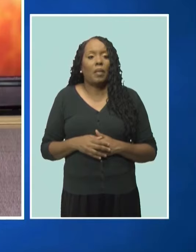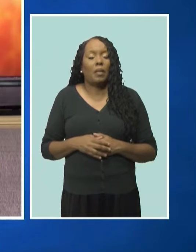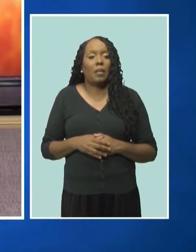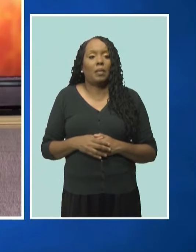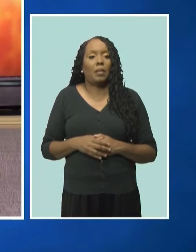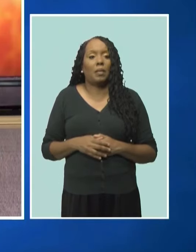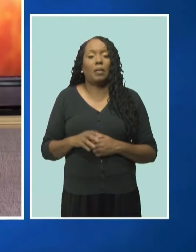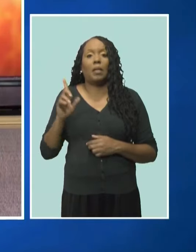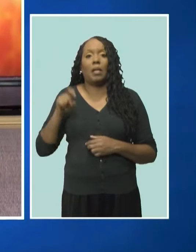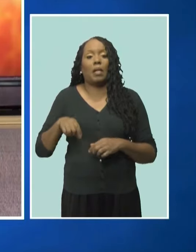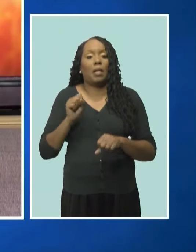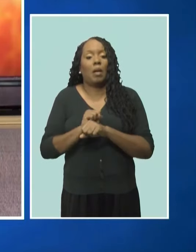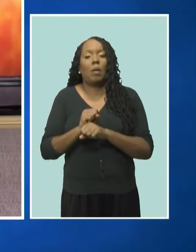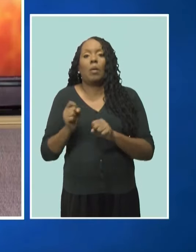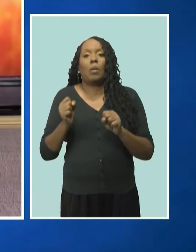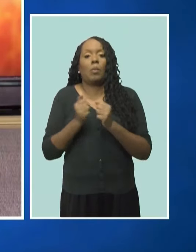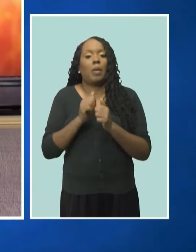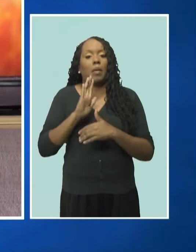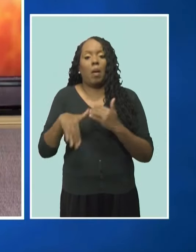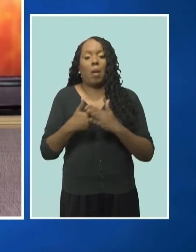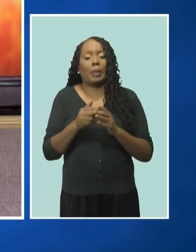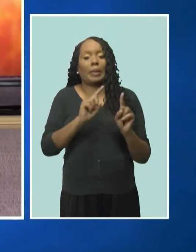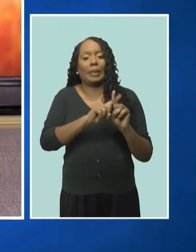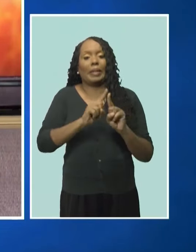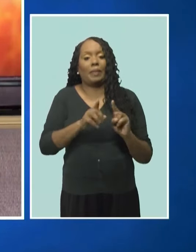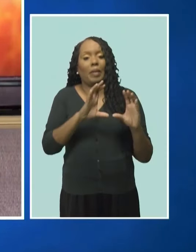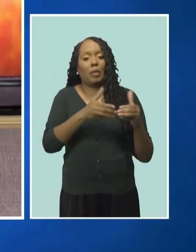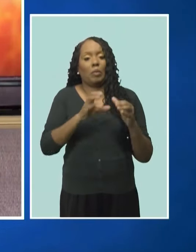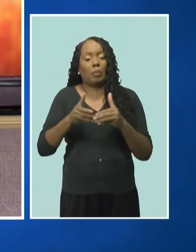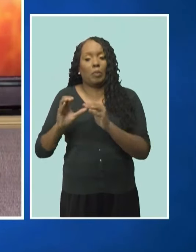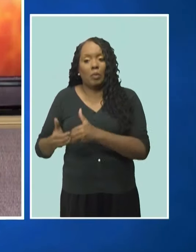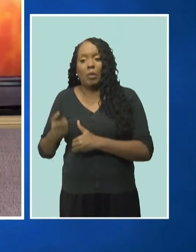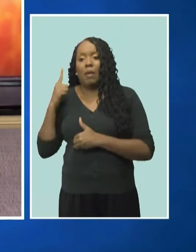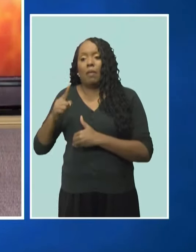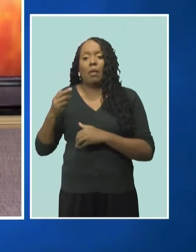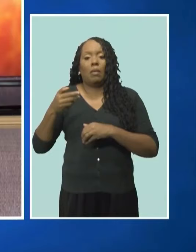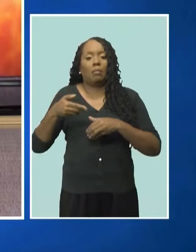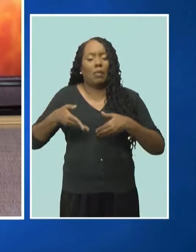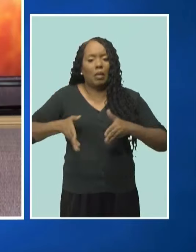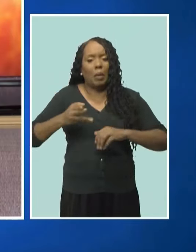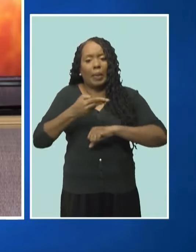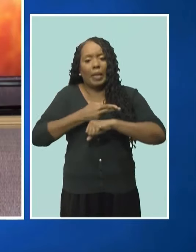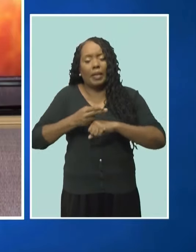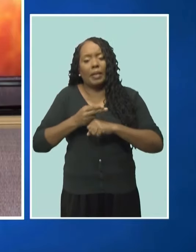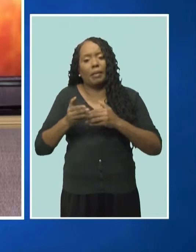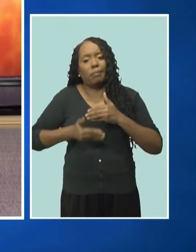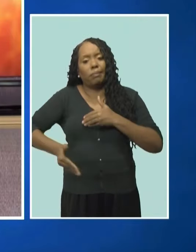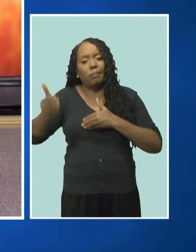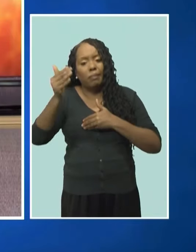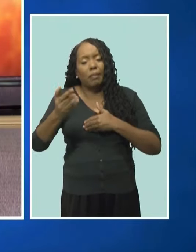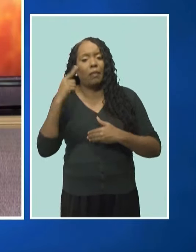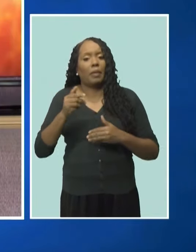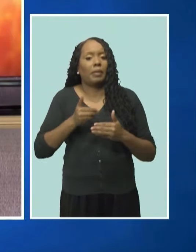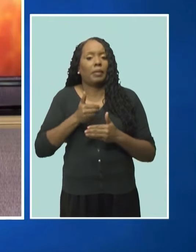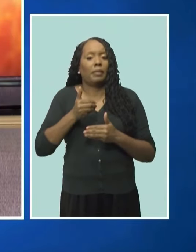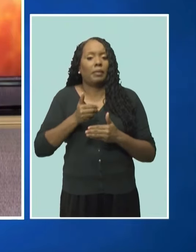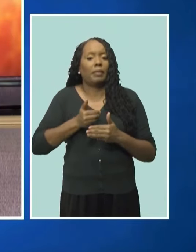those bodies that it will appoint to take Haiti through the next 2 years or so towards